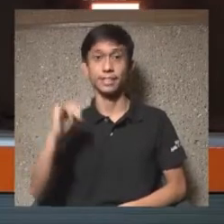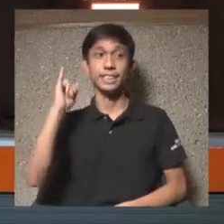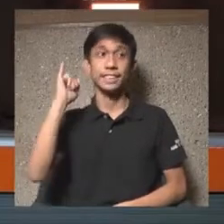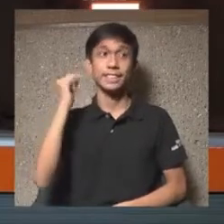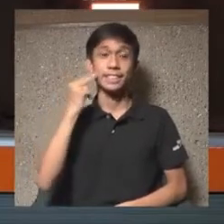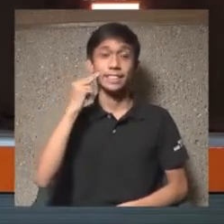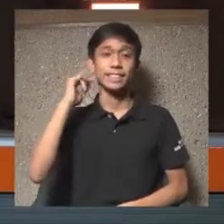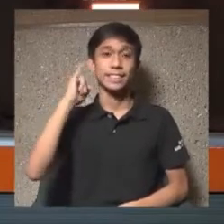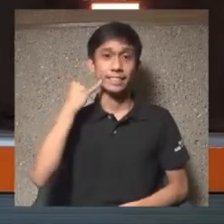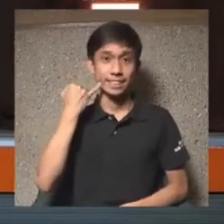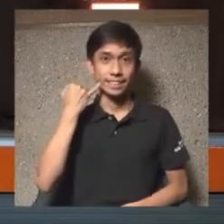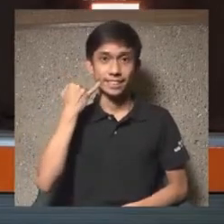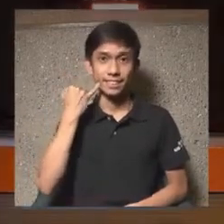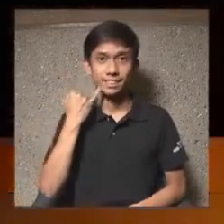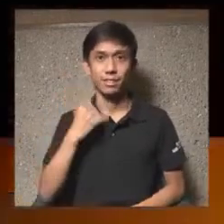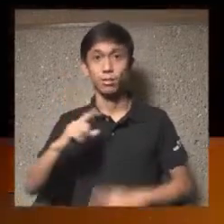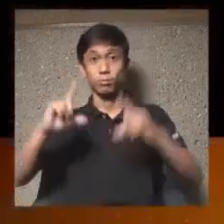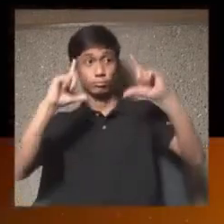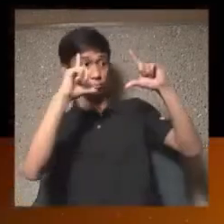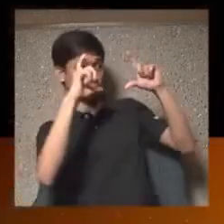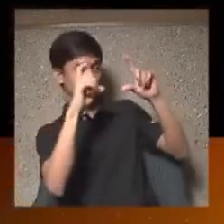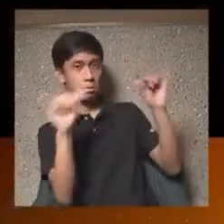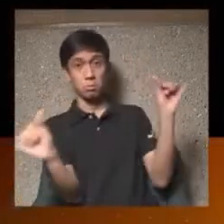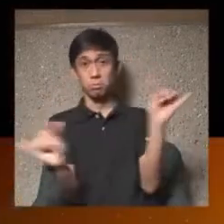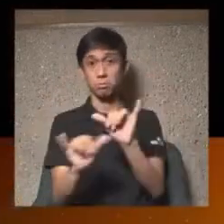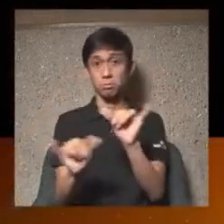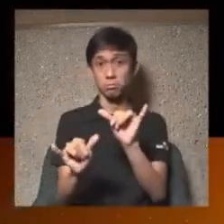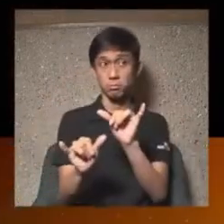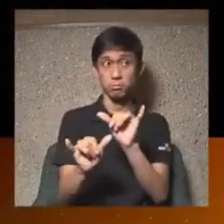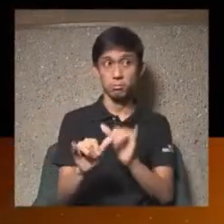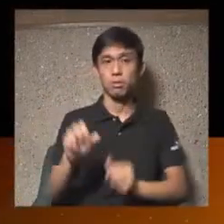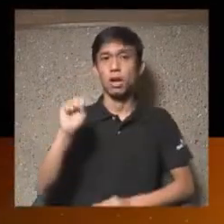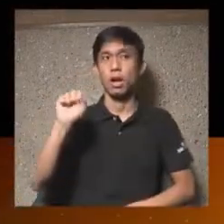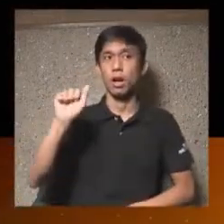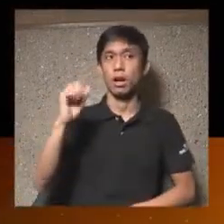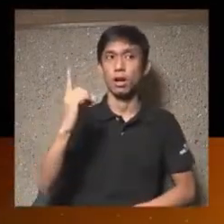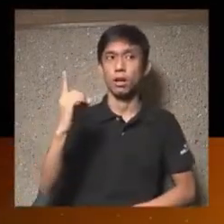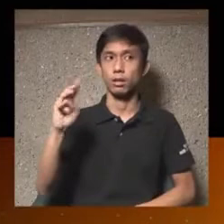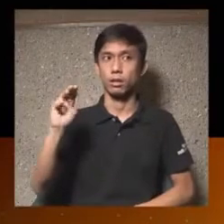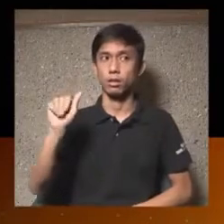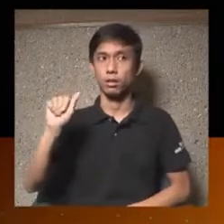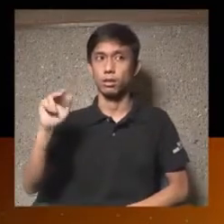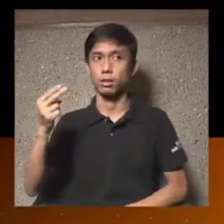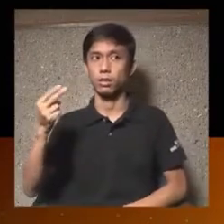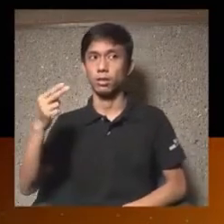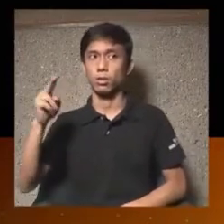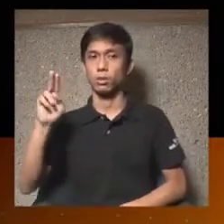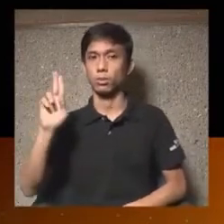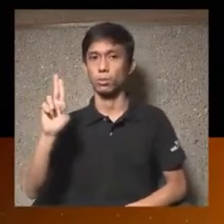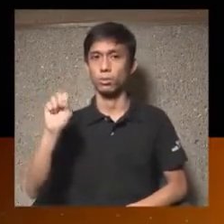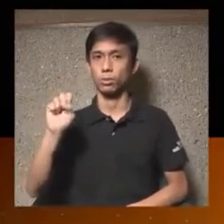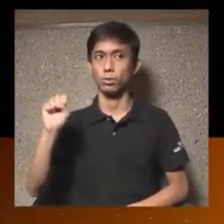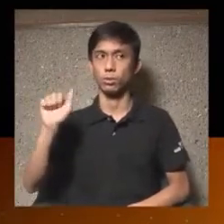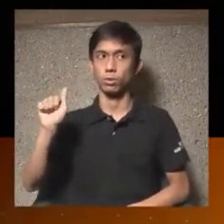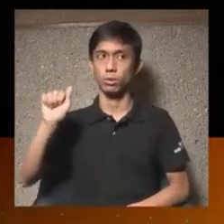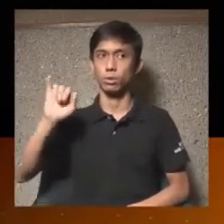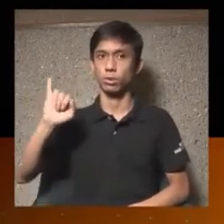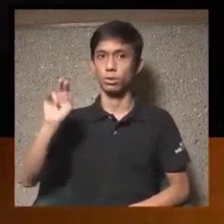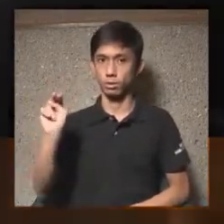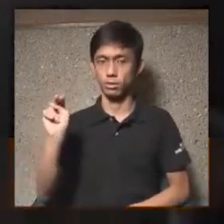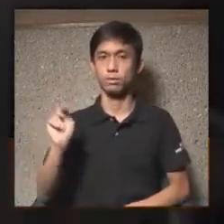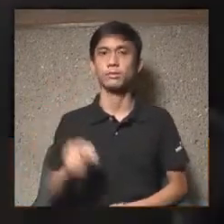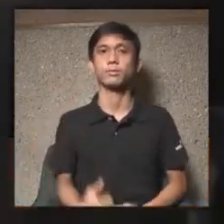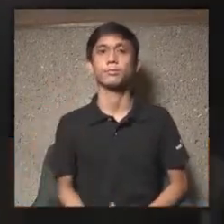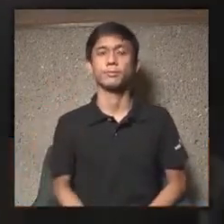would travel with him. And every time we would travel, we would go through, he would always have a very difficult time with immigration. Can you